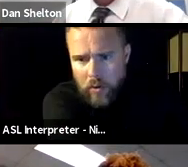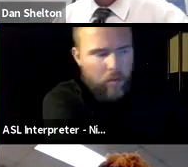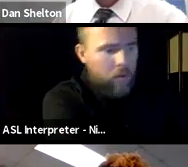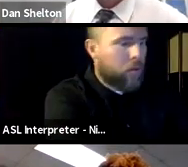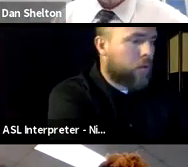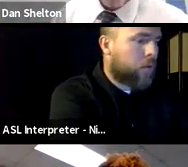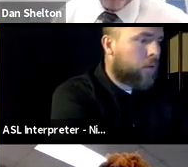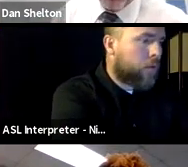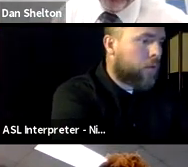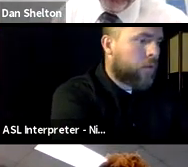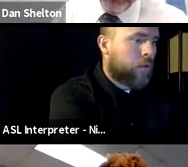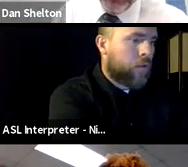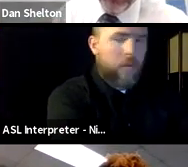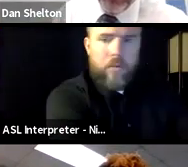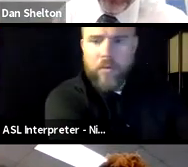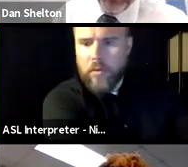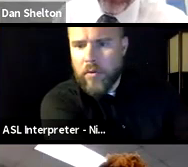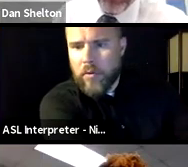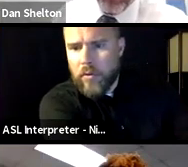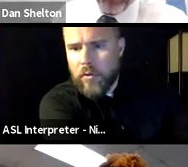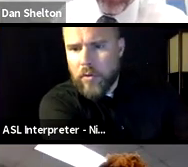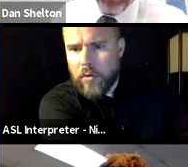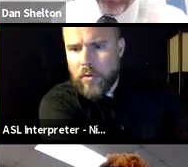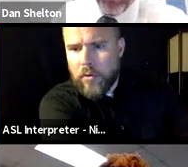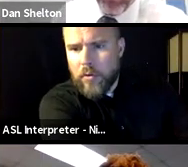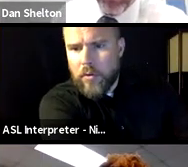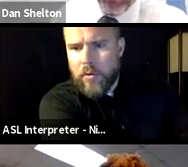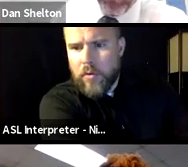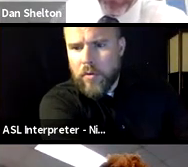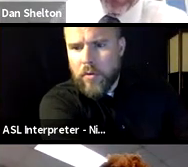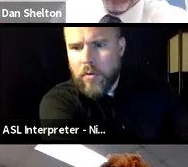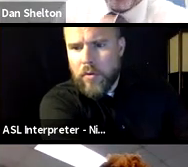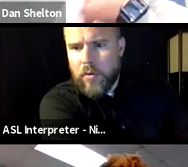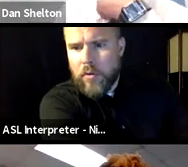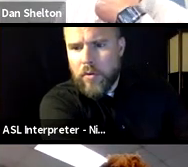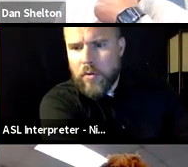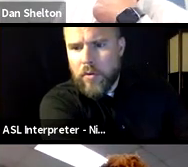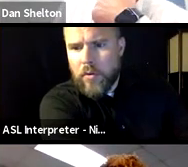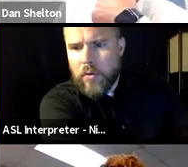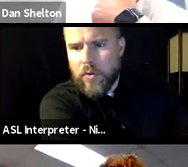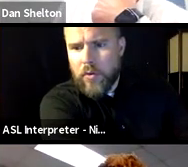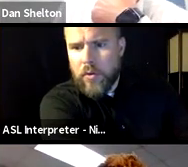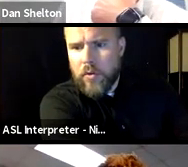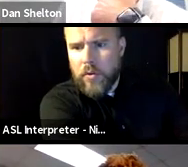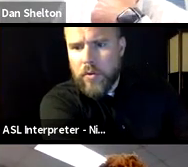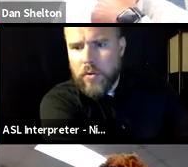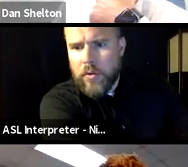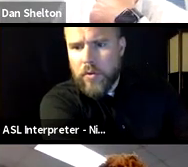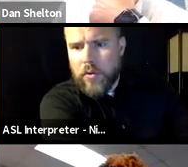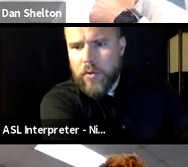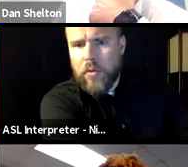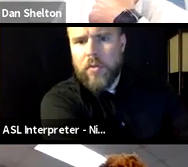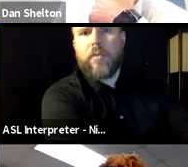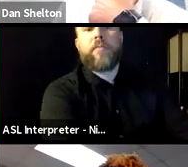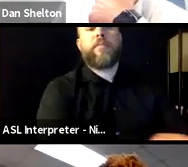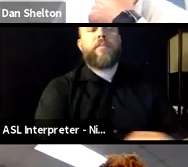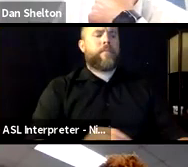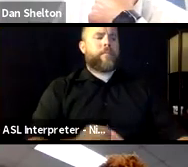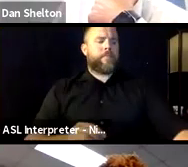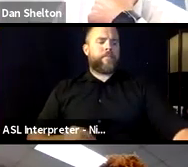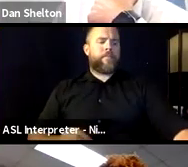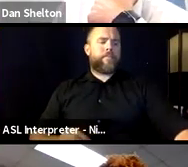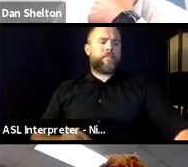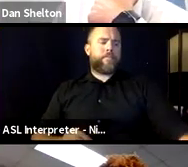sake. There, and I do want to ask that the consideration for the public access Ed